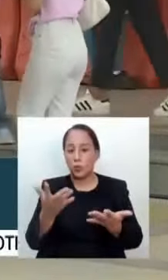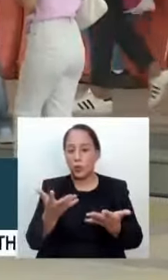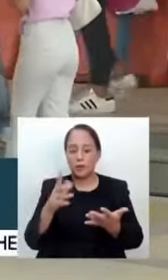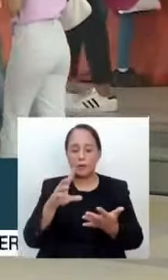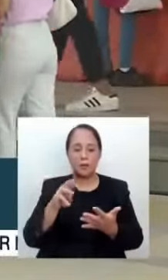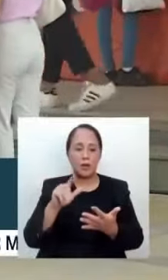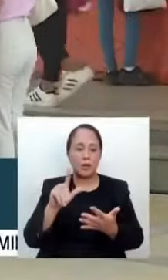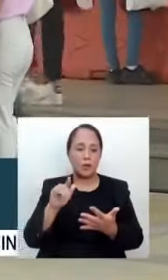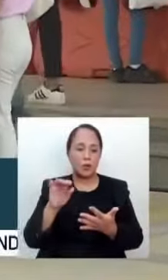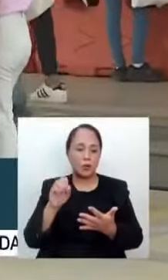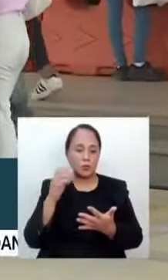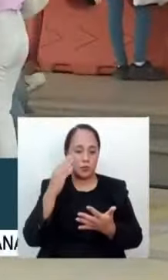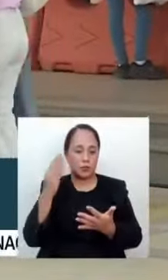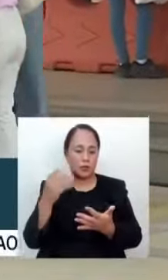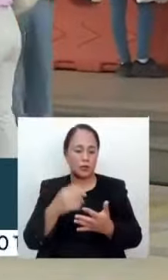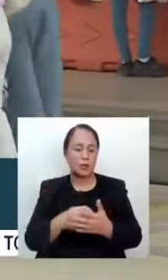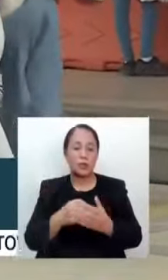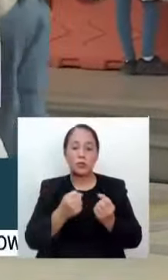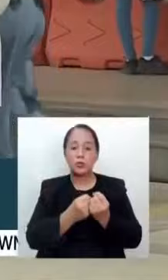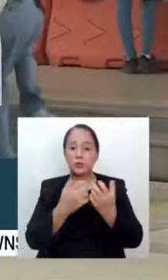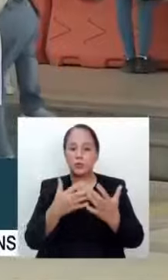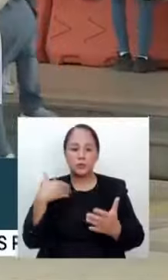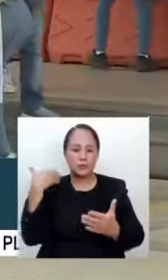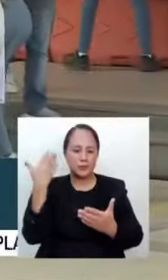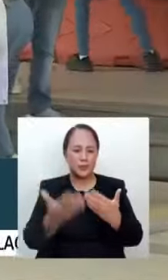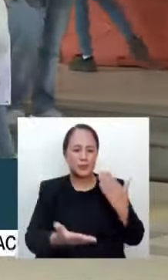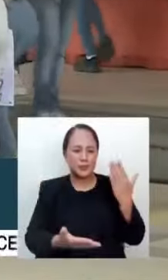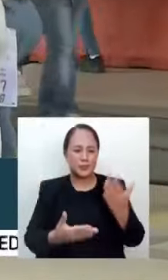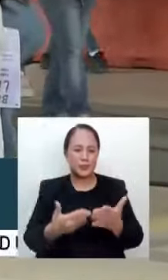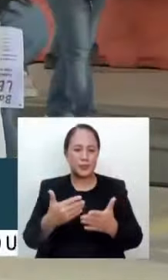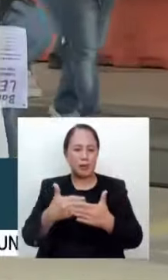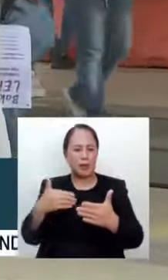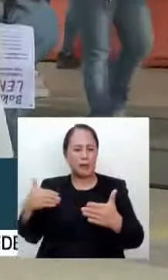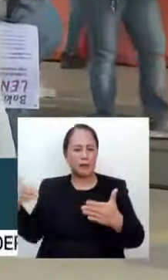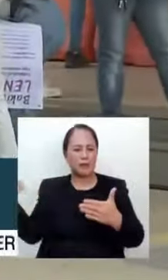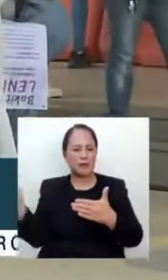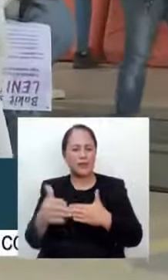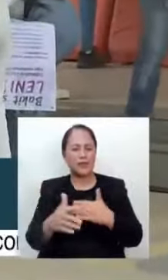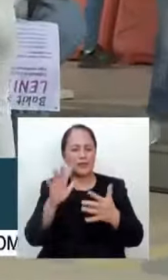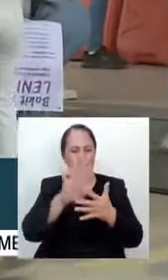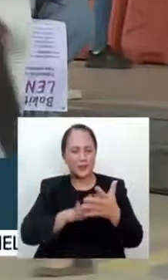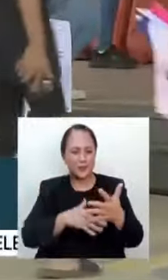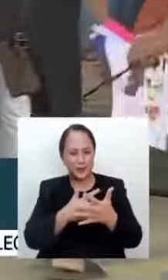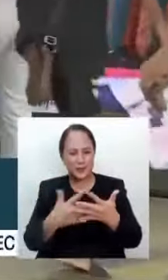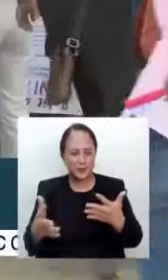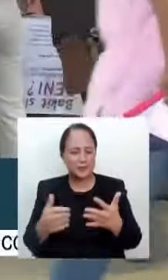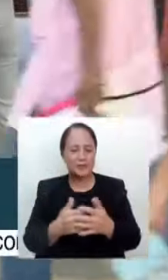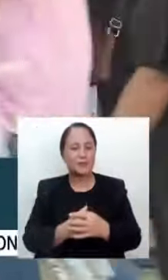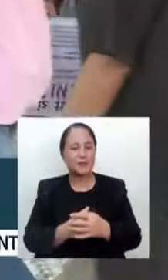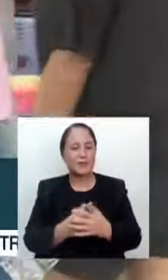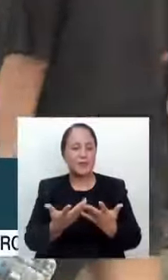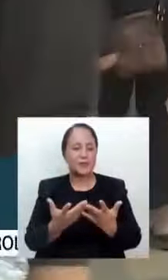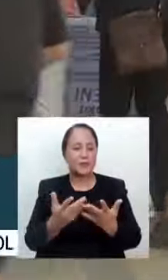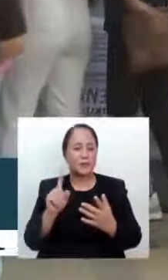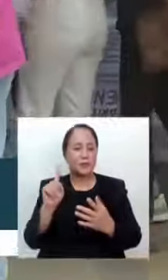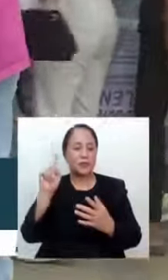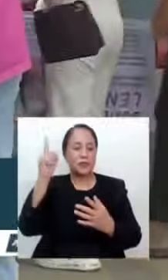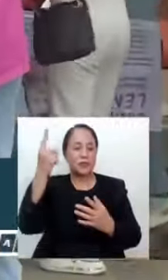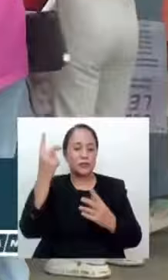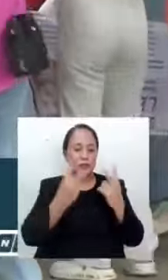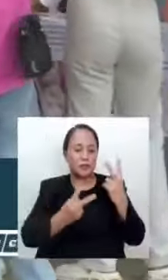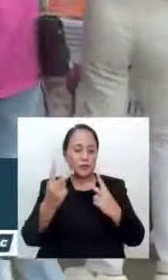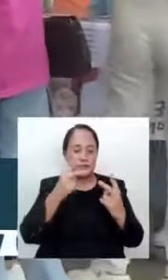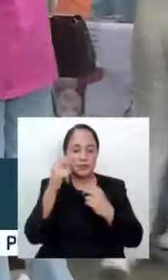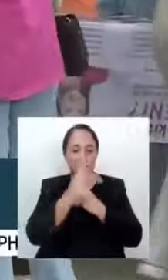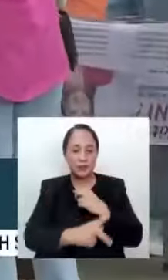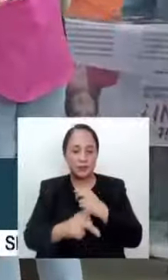afternoon. Supporters are now arriving hours ahead of her scheduled event here. On her first visit in the